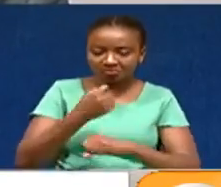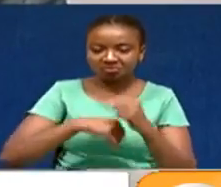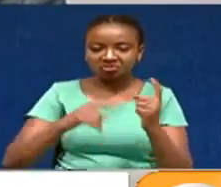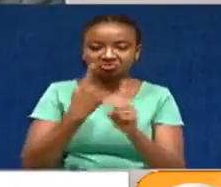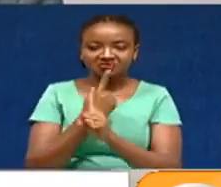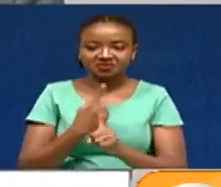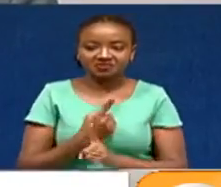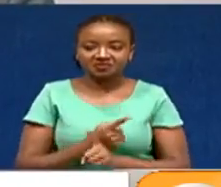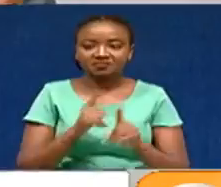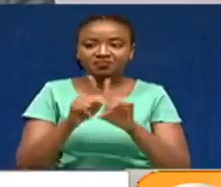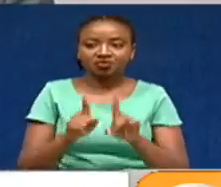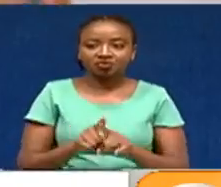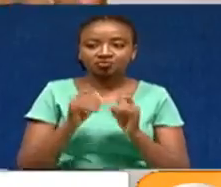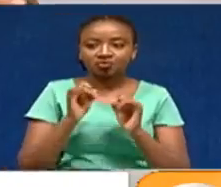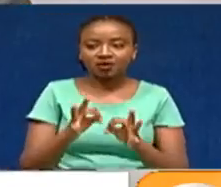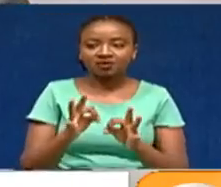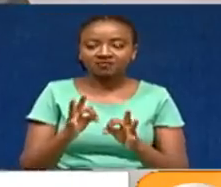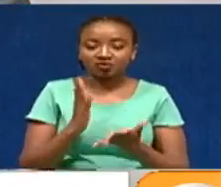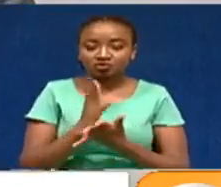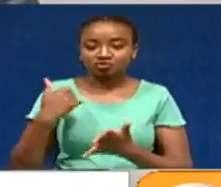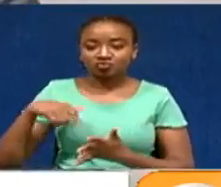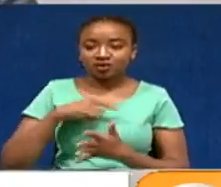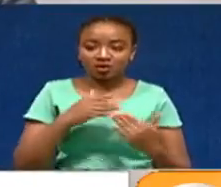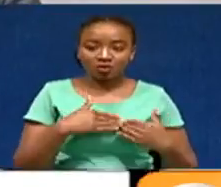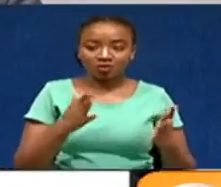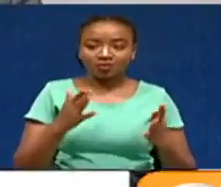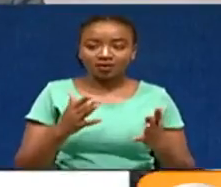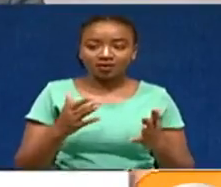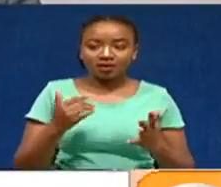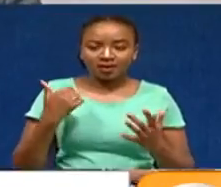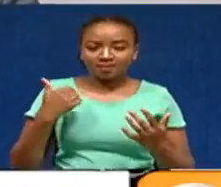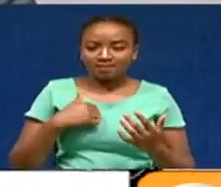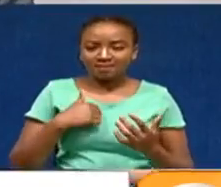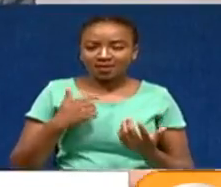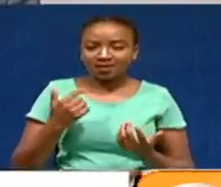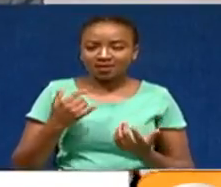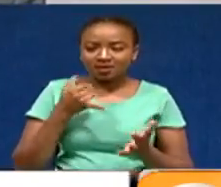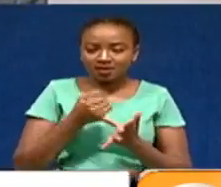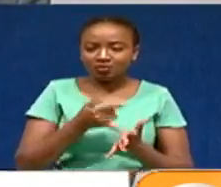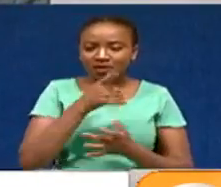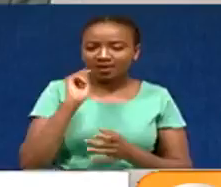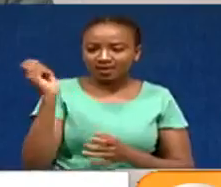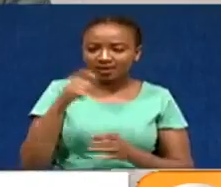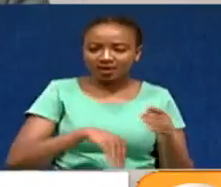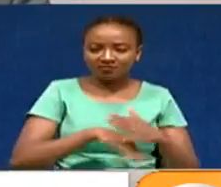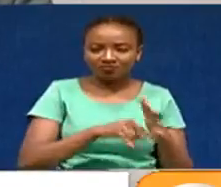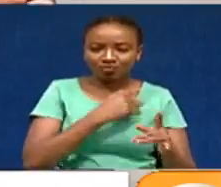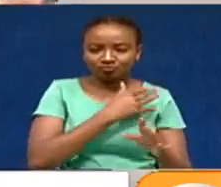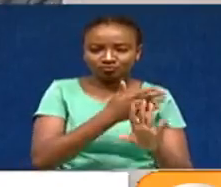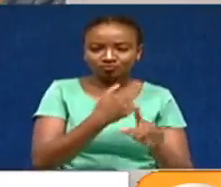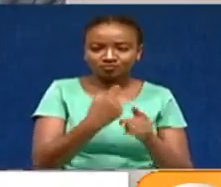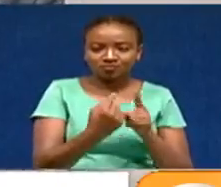stadia. Mm-hmm. Yeah. Now, if we're being honest, then, you know, for me, I've been in Kenya football for 12 years now. We